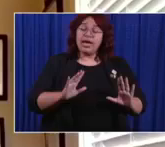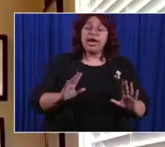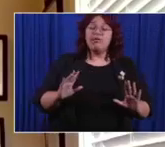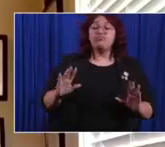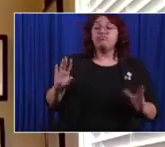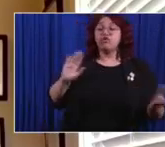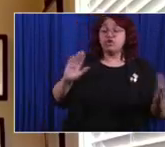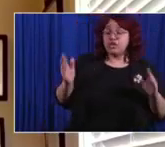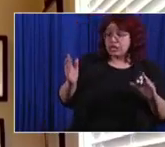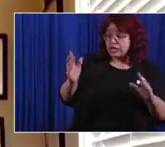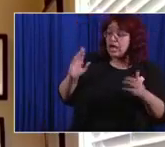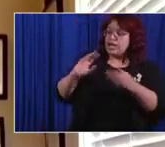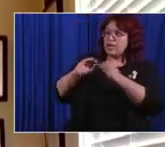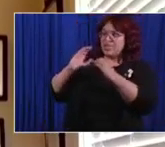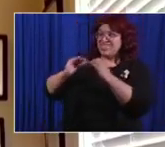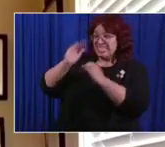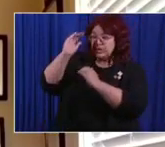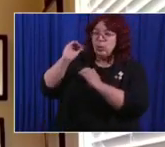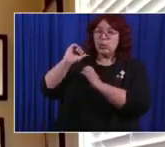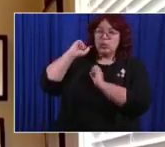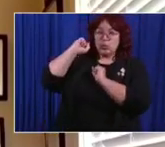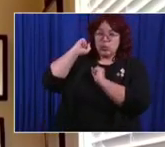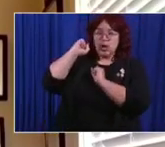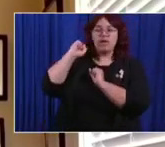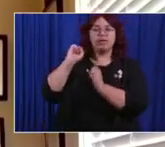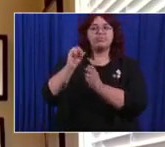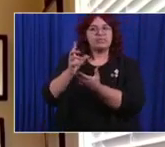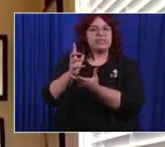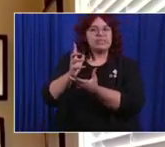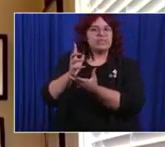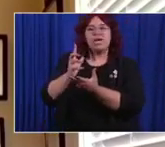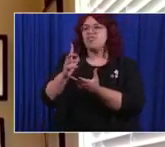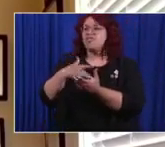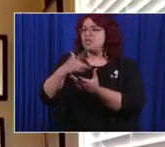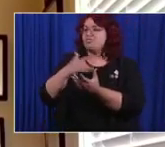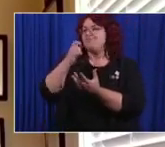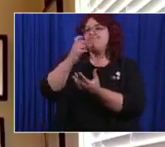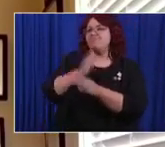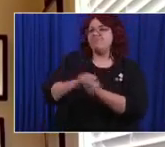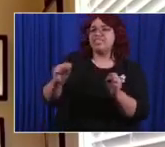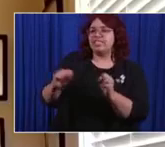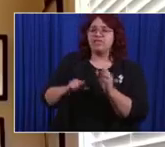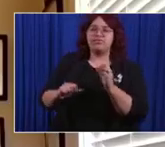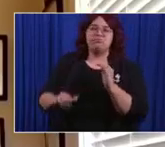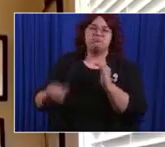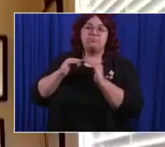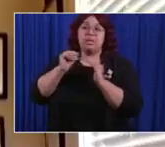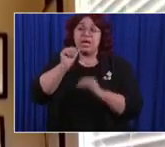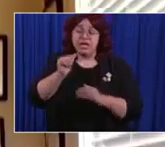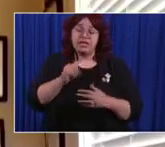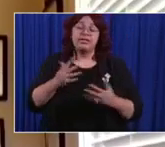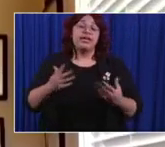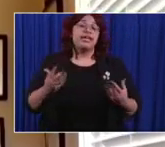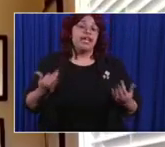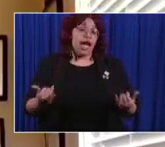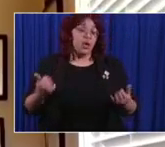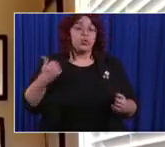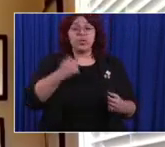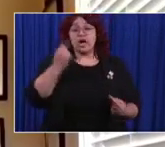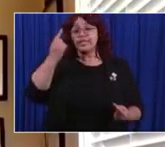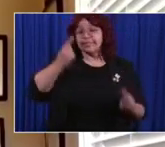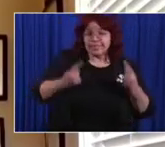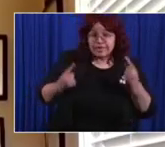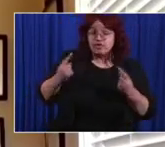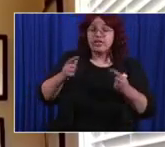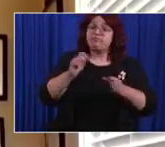direction. And particularly challenging, of course, is the impact of the variants and the fact that they changed the game